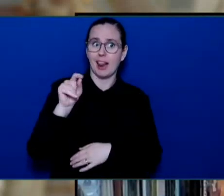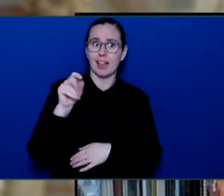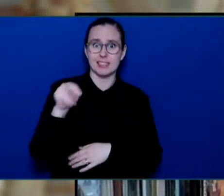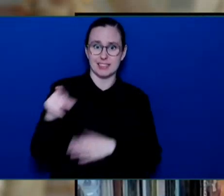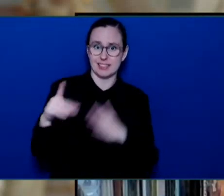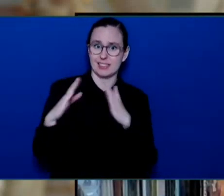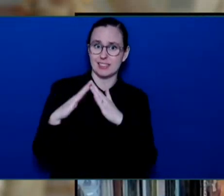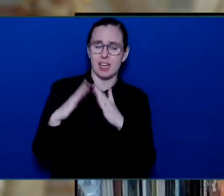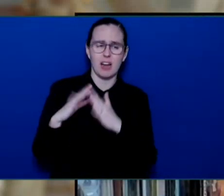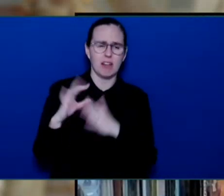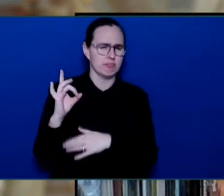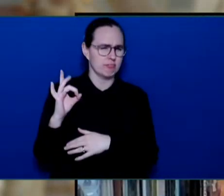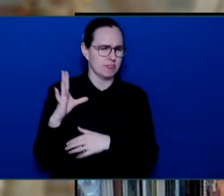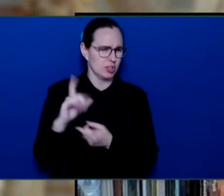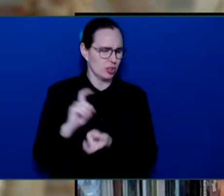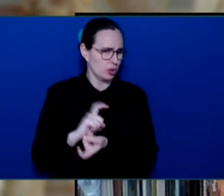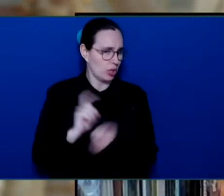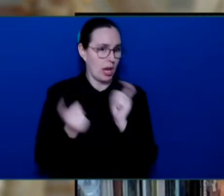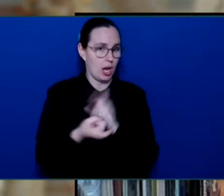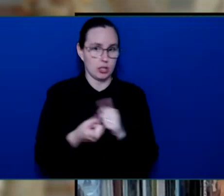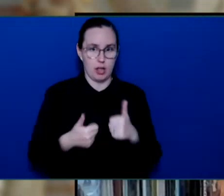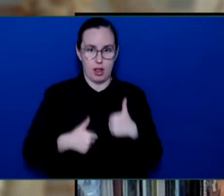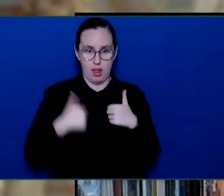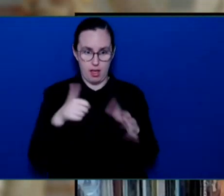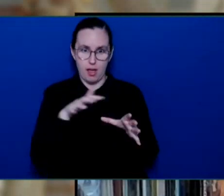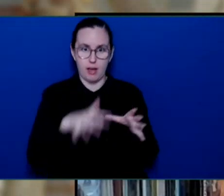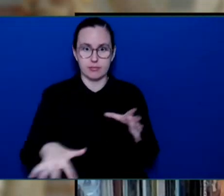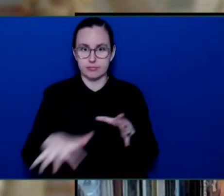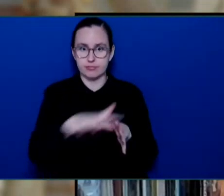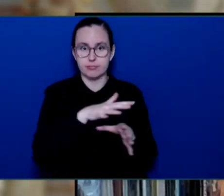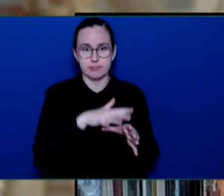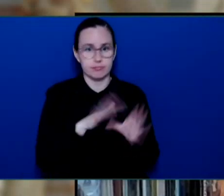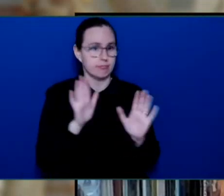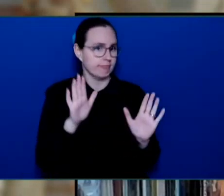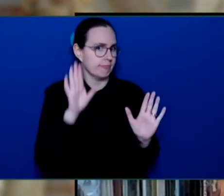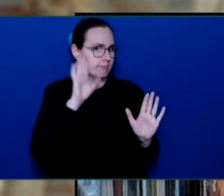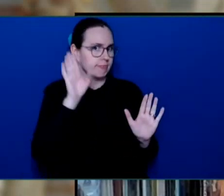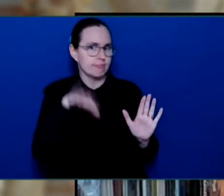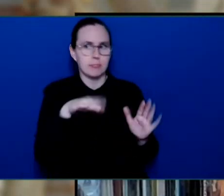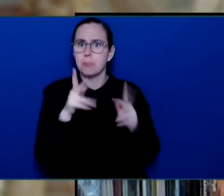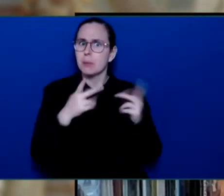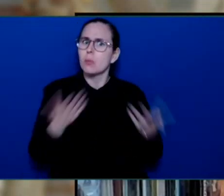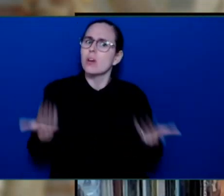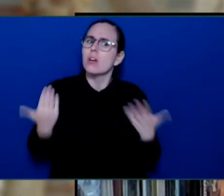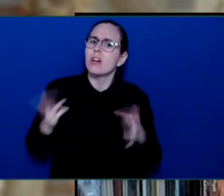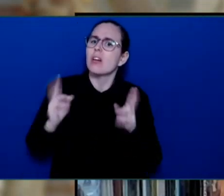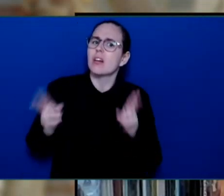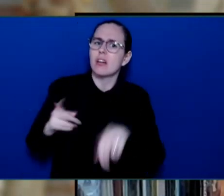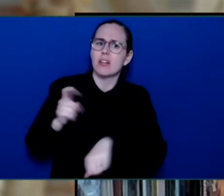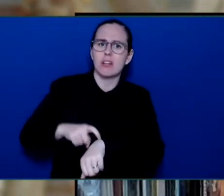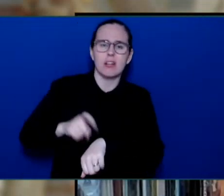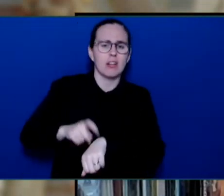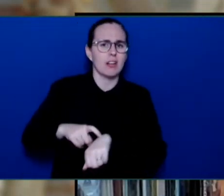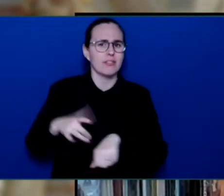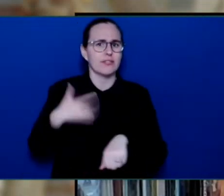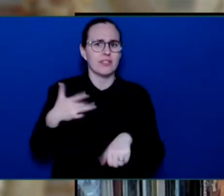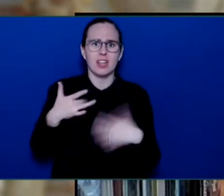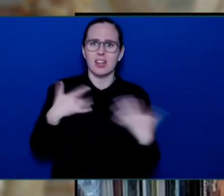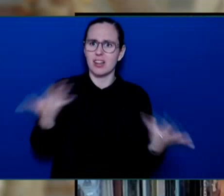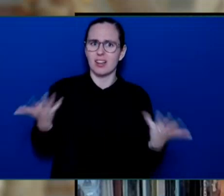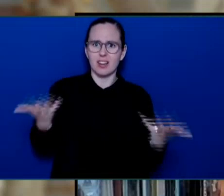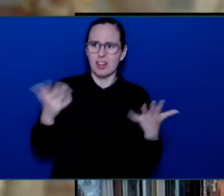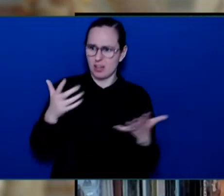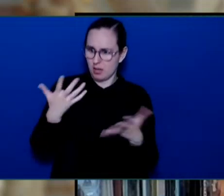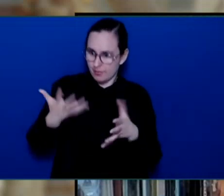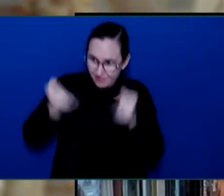can't happen fast enough for people who just want to get back home as soon as they can. so it's understandable that people have questions about the